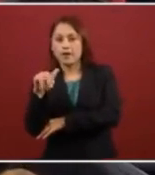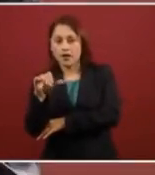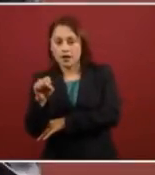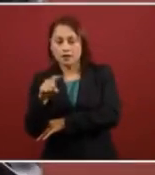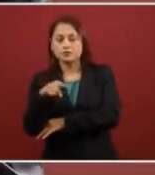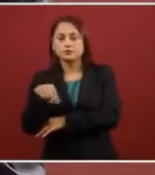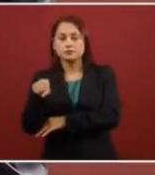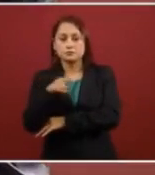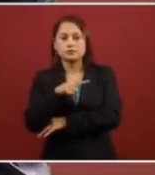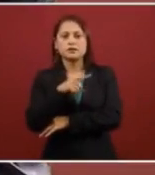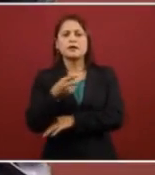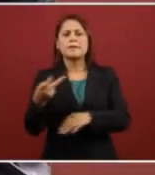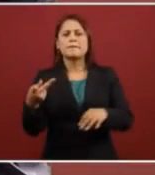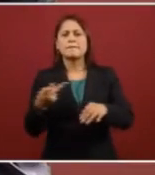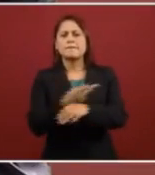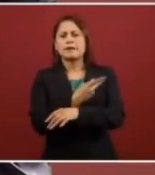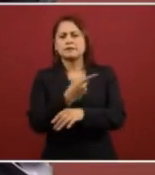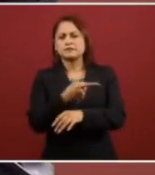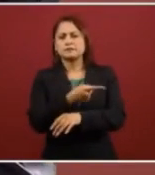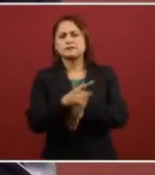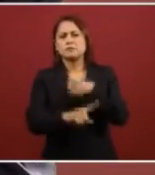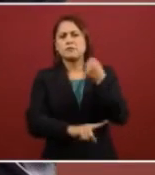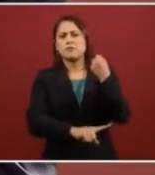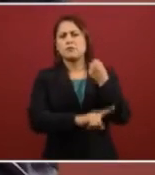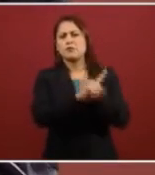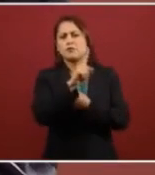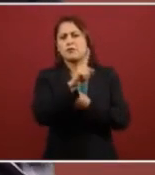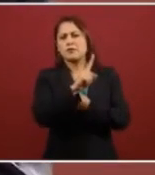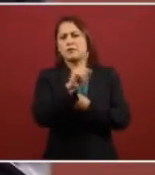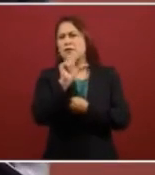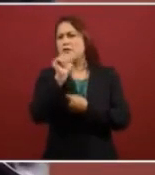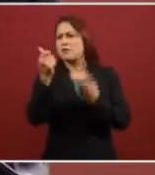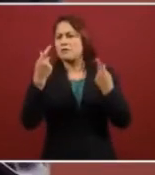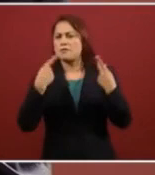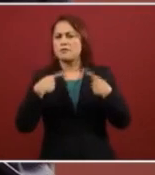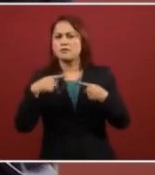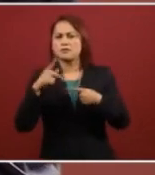a los extranjeros. And they threw out or